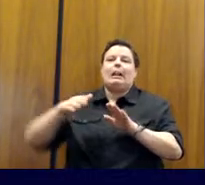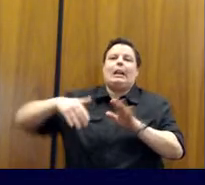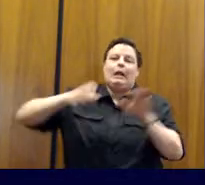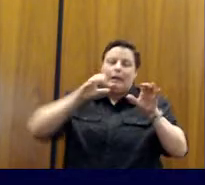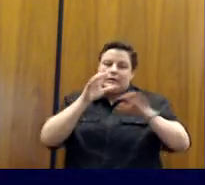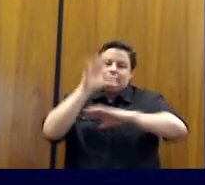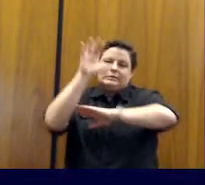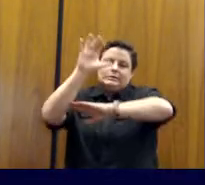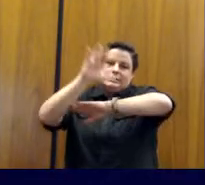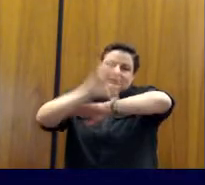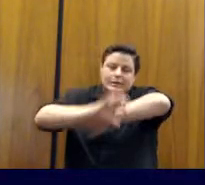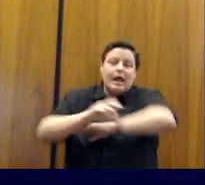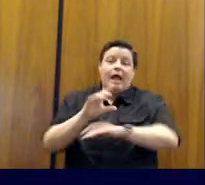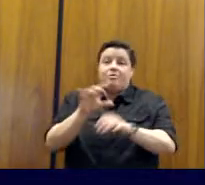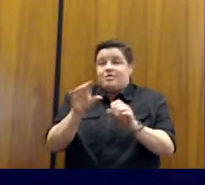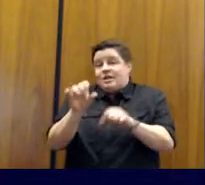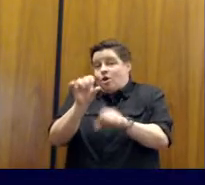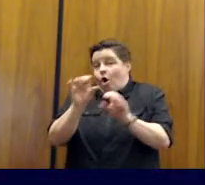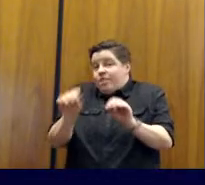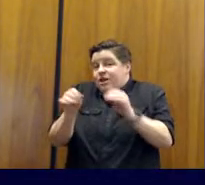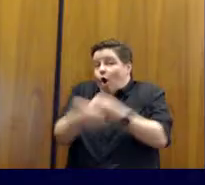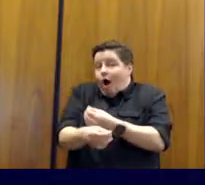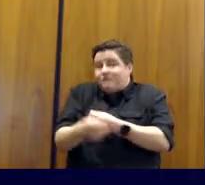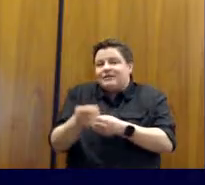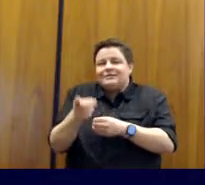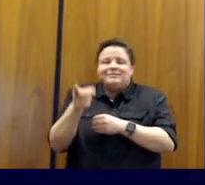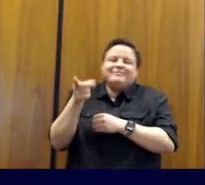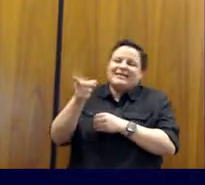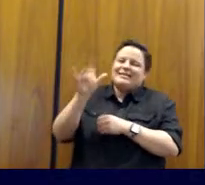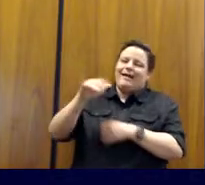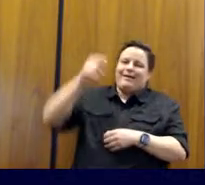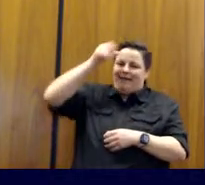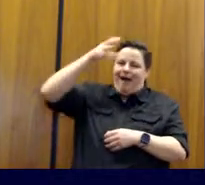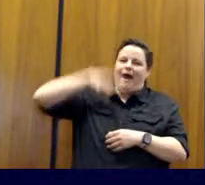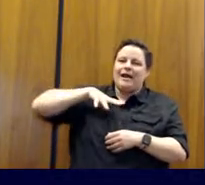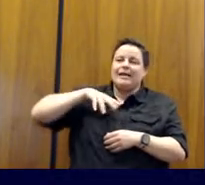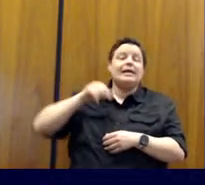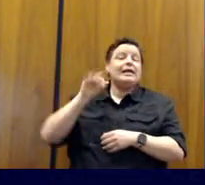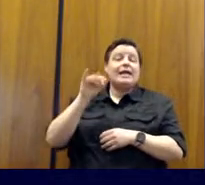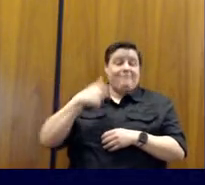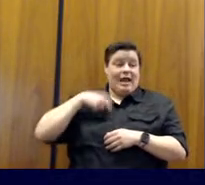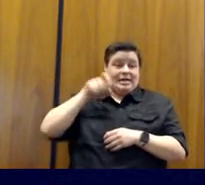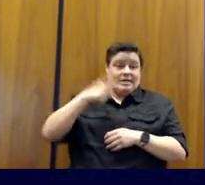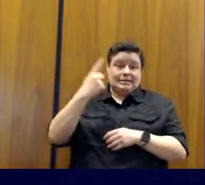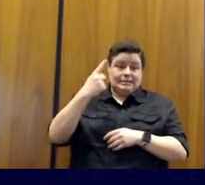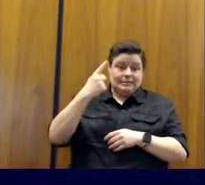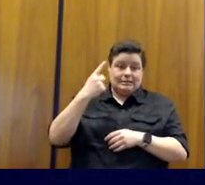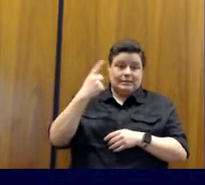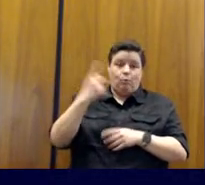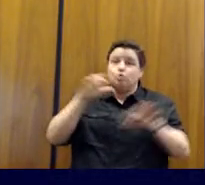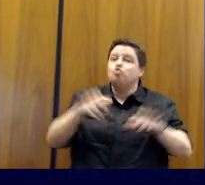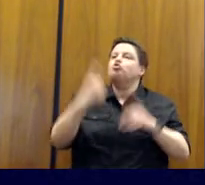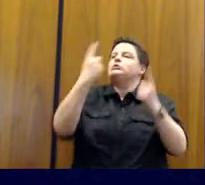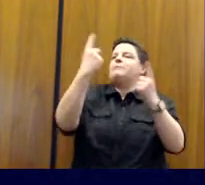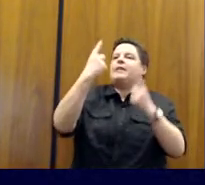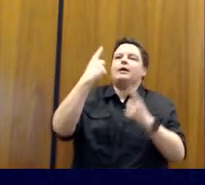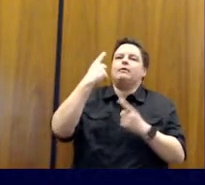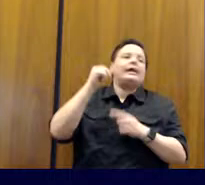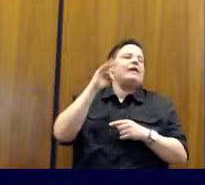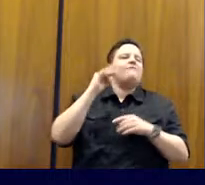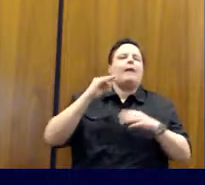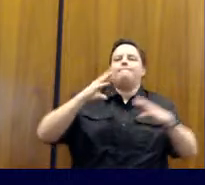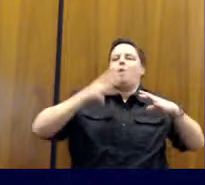Greg. Greg is the person that if I were out of town and I needed somebody to do something, whether it's personal or business,